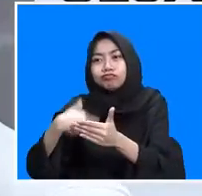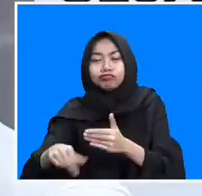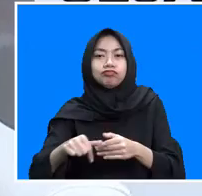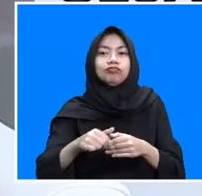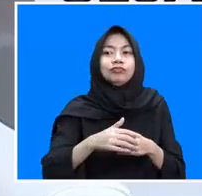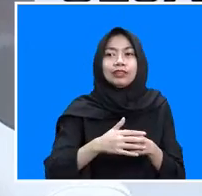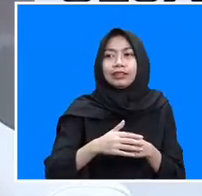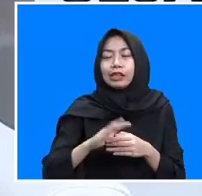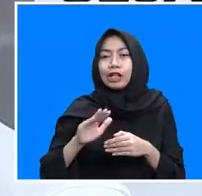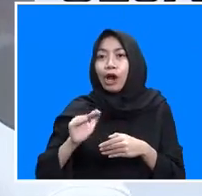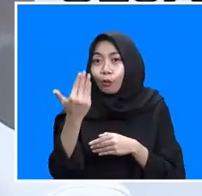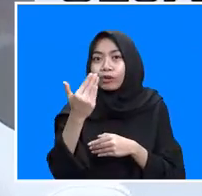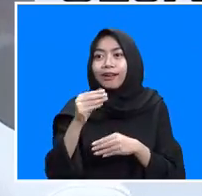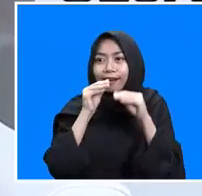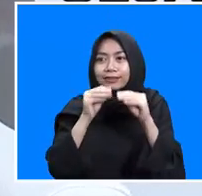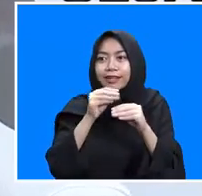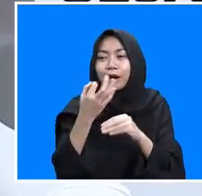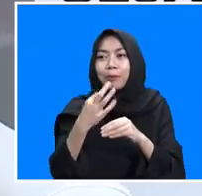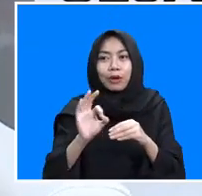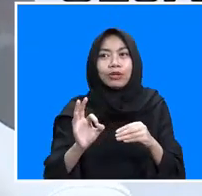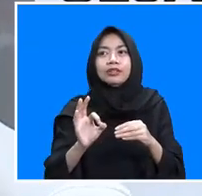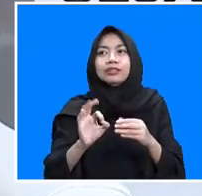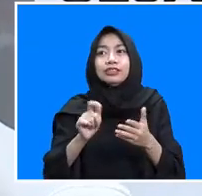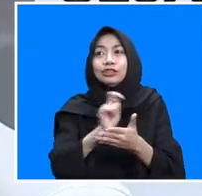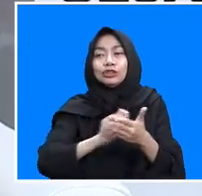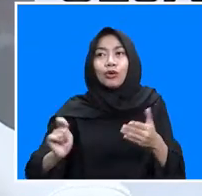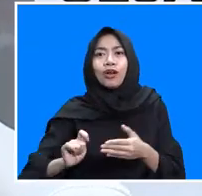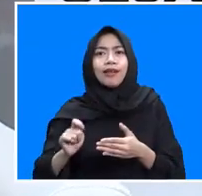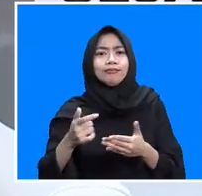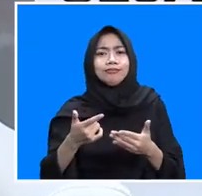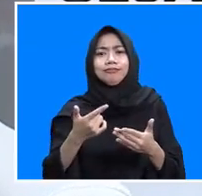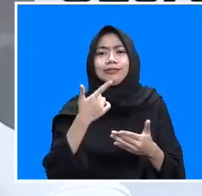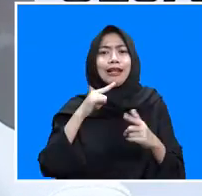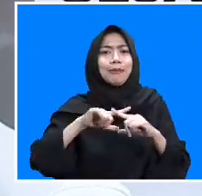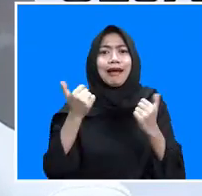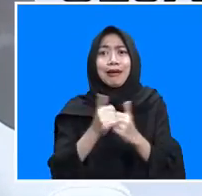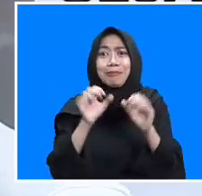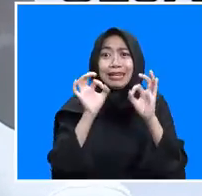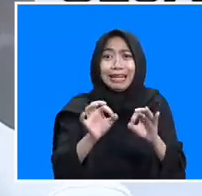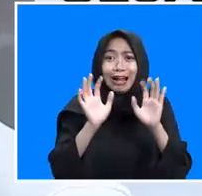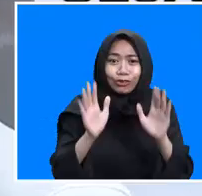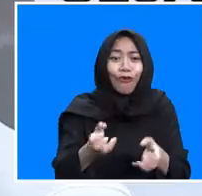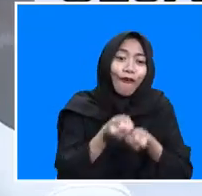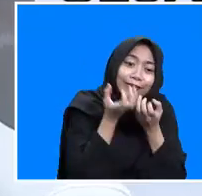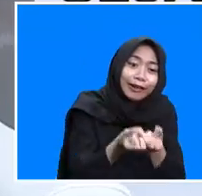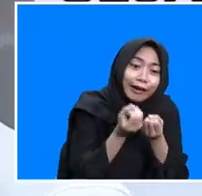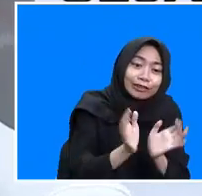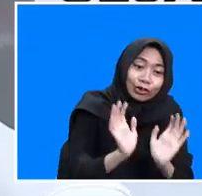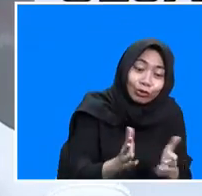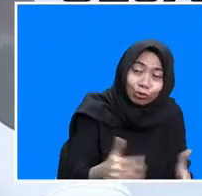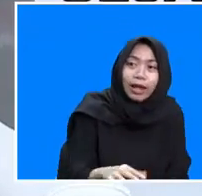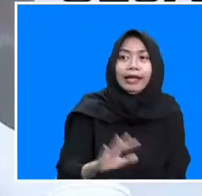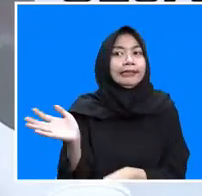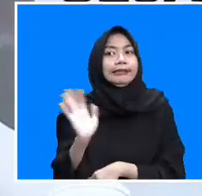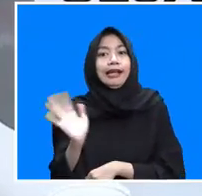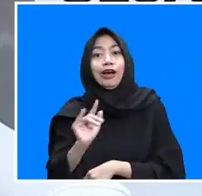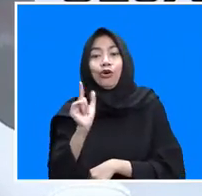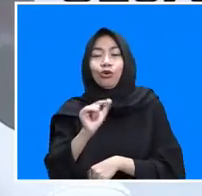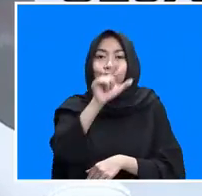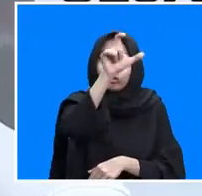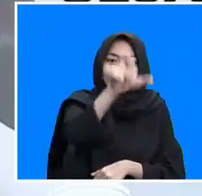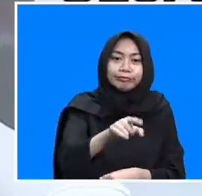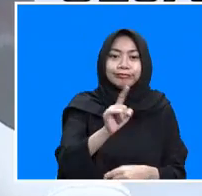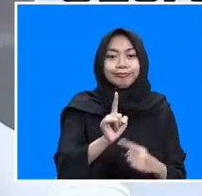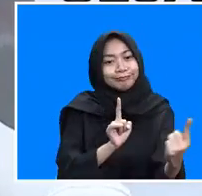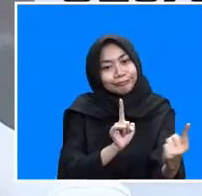I mentioned before, schools are not just learning institutions. Mm-hmm. You know, this is also about, you know, children growing socially,